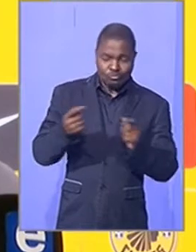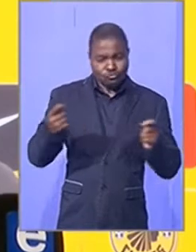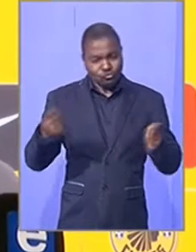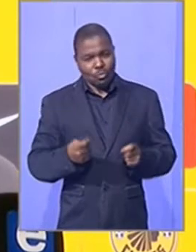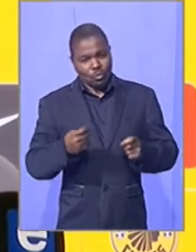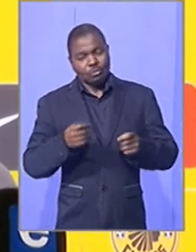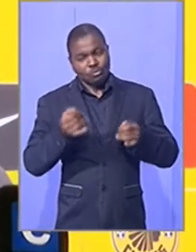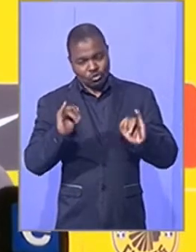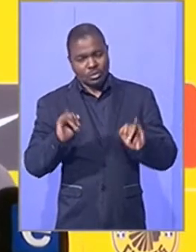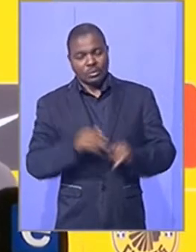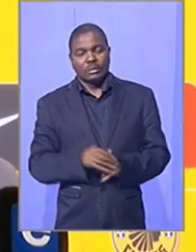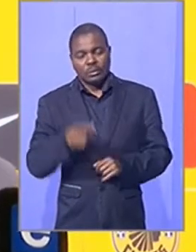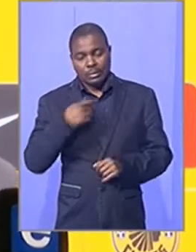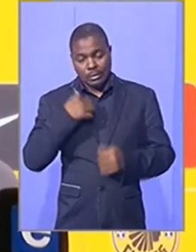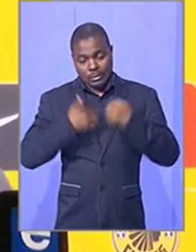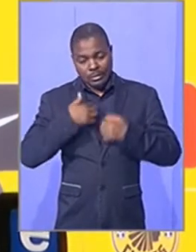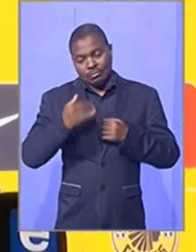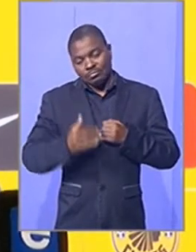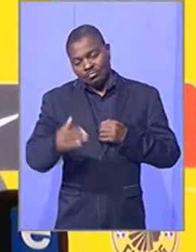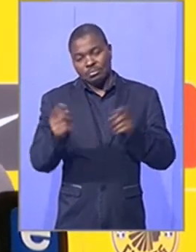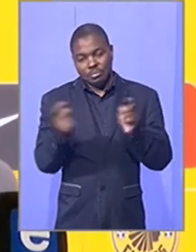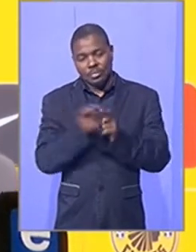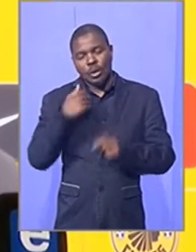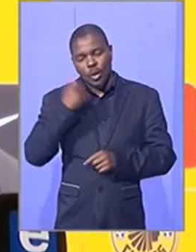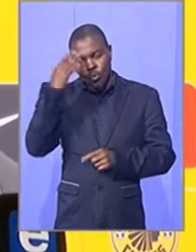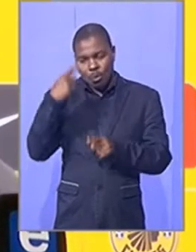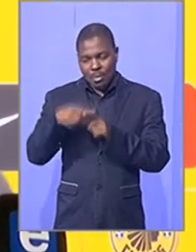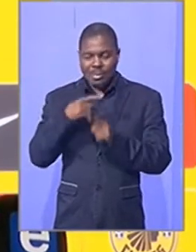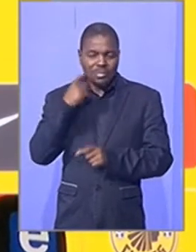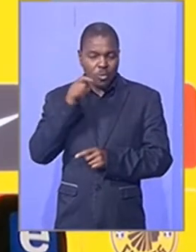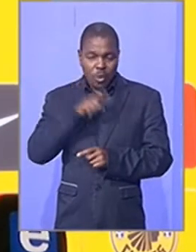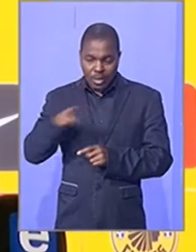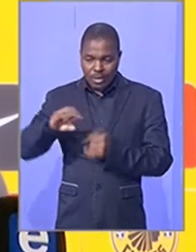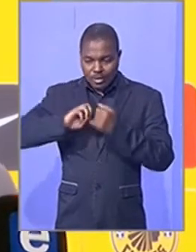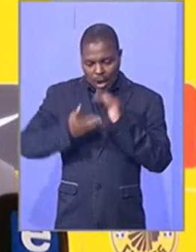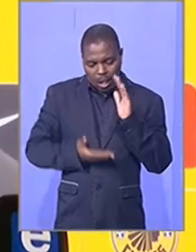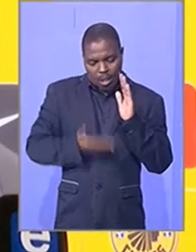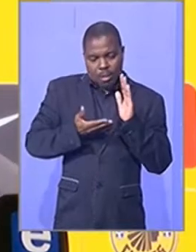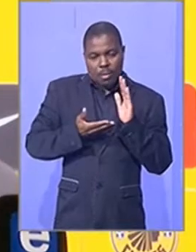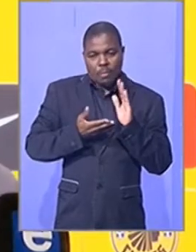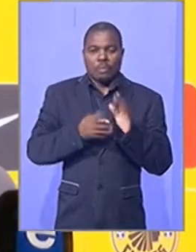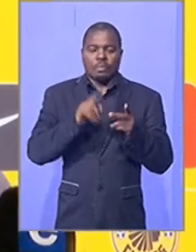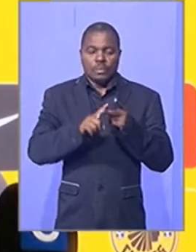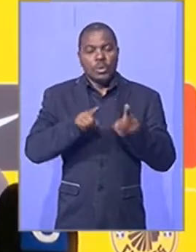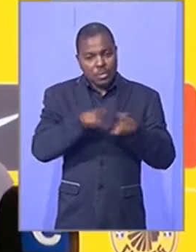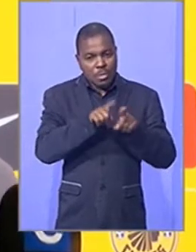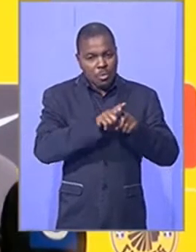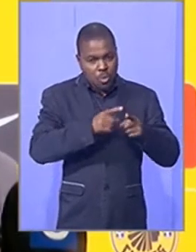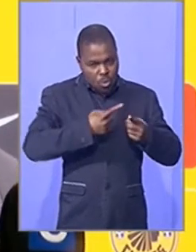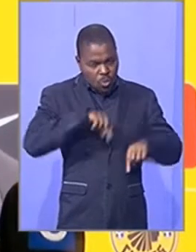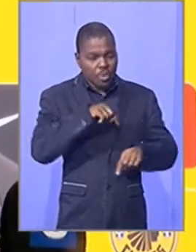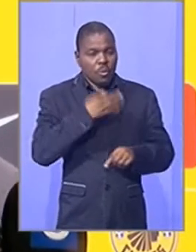know. So we're looking forward to the game. We know it's not going to be easy. They're fighting for their lives. We also have